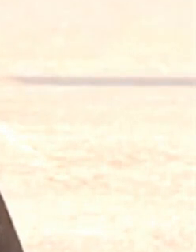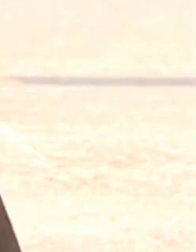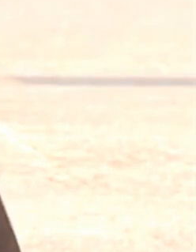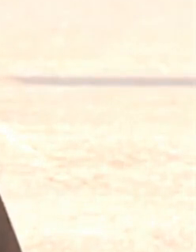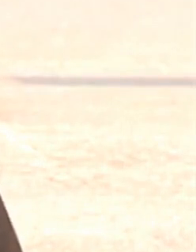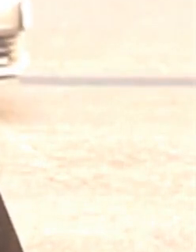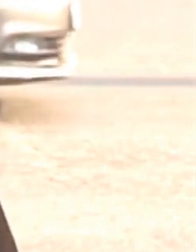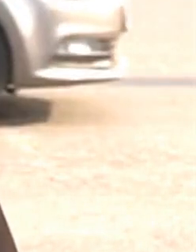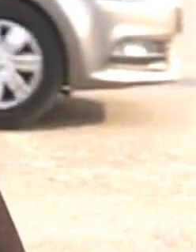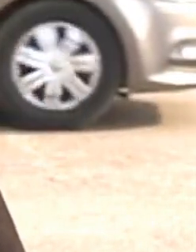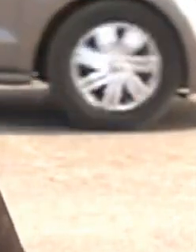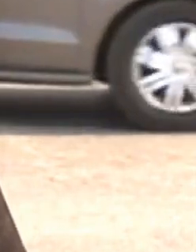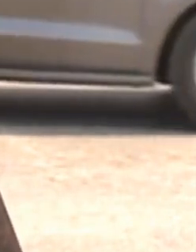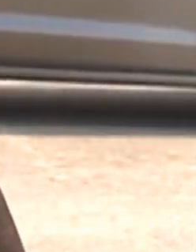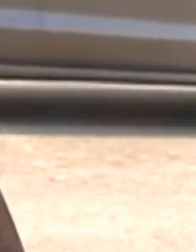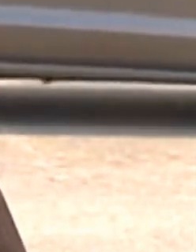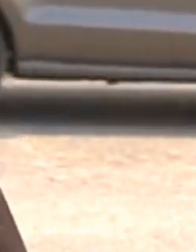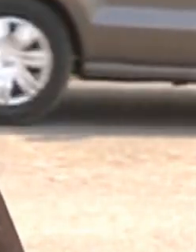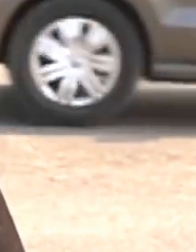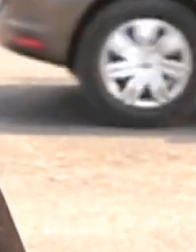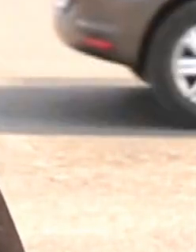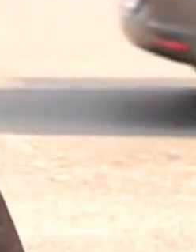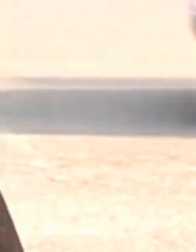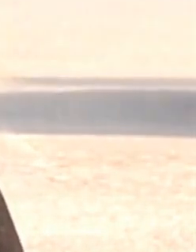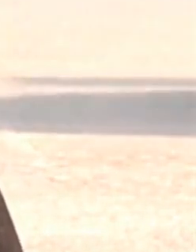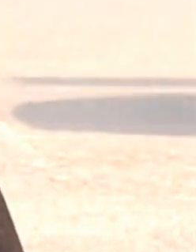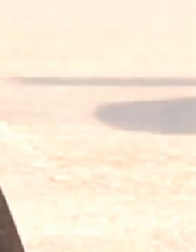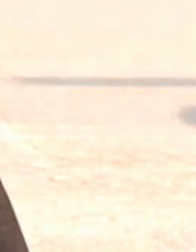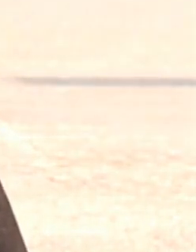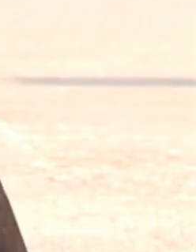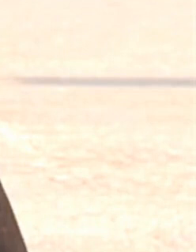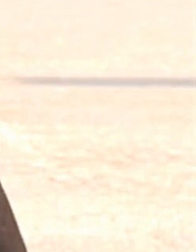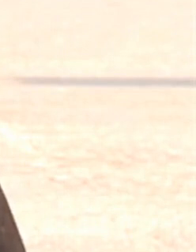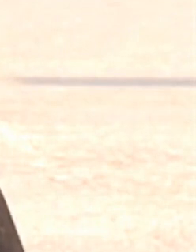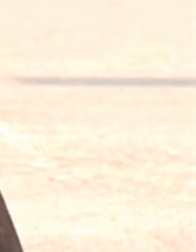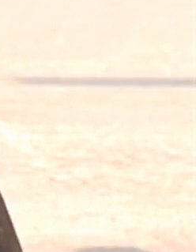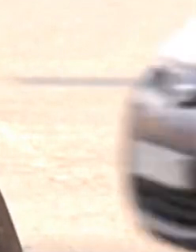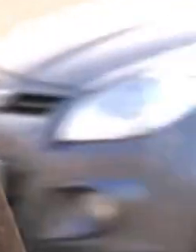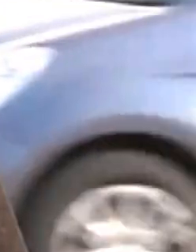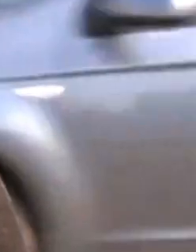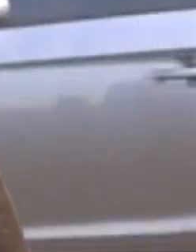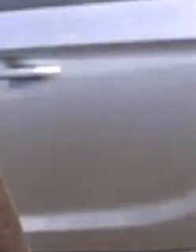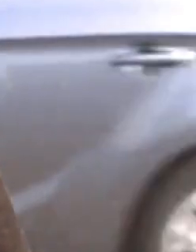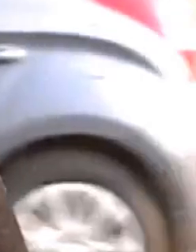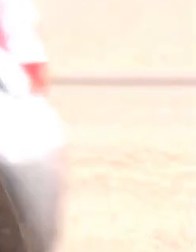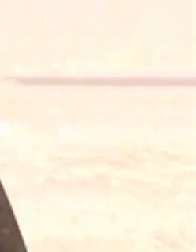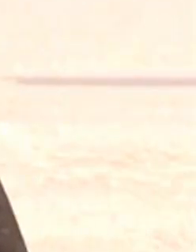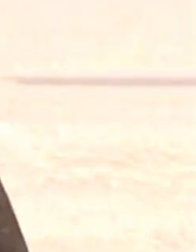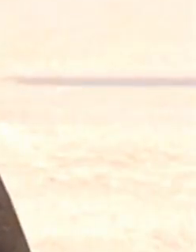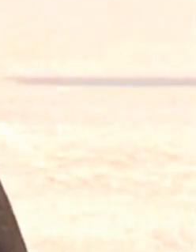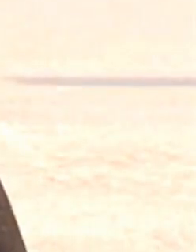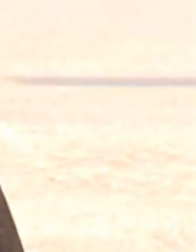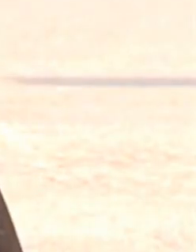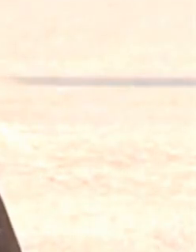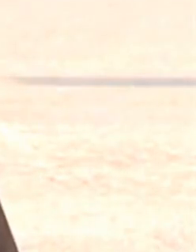to start looting this very mall and so on. But I think if the fear or the concern of